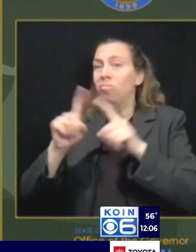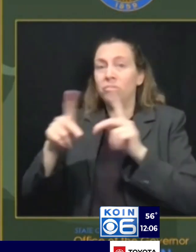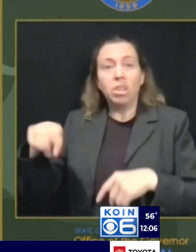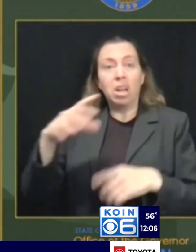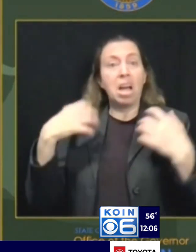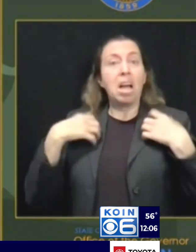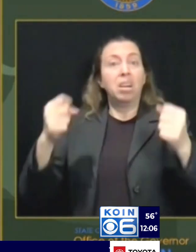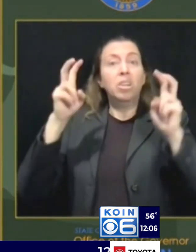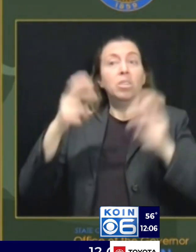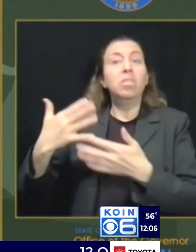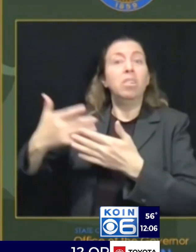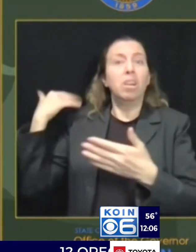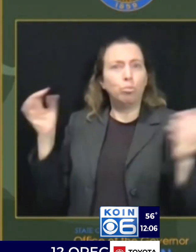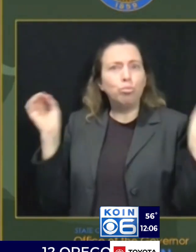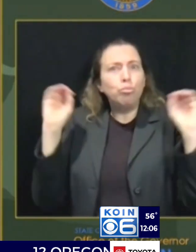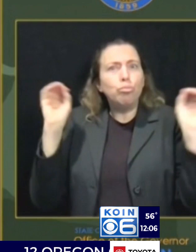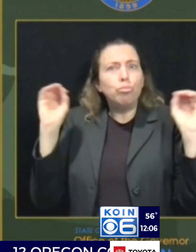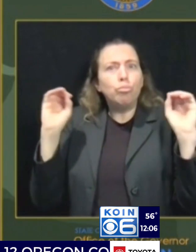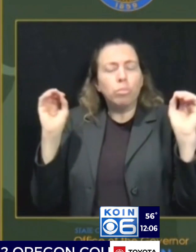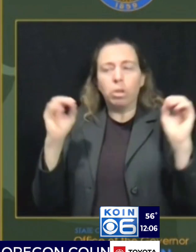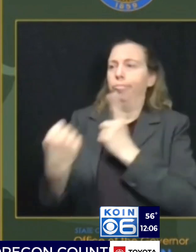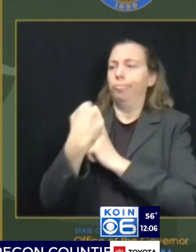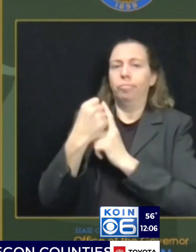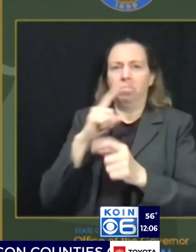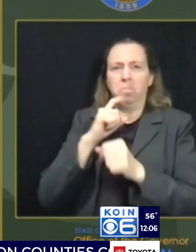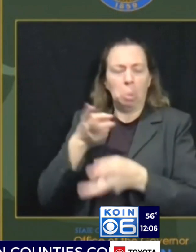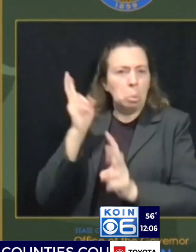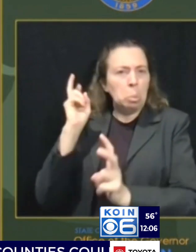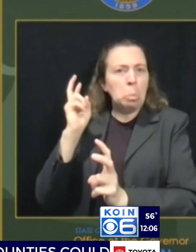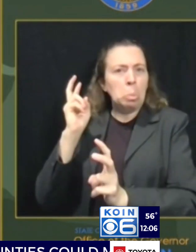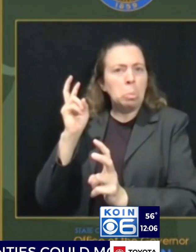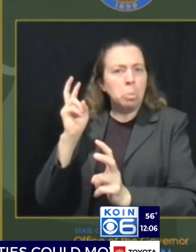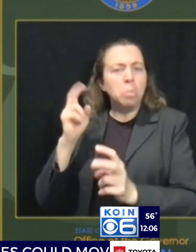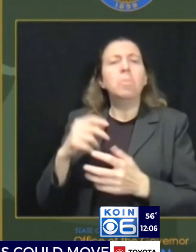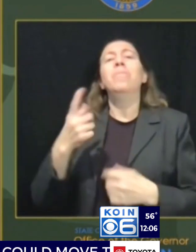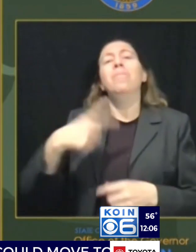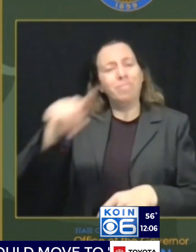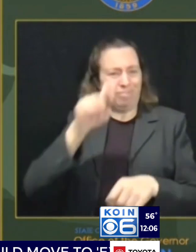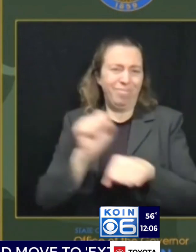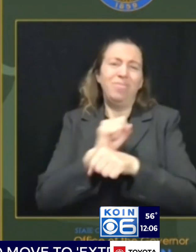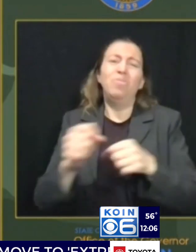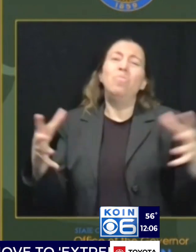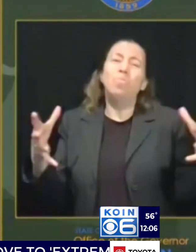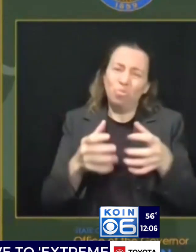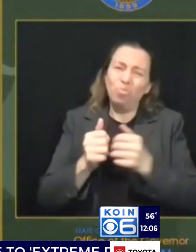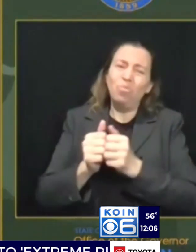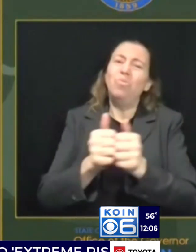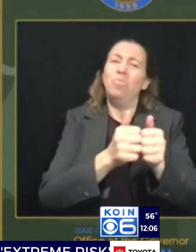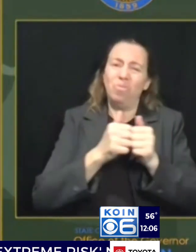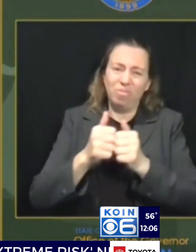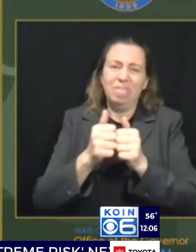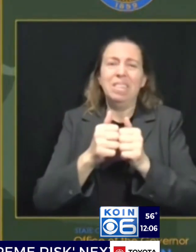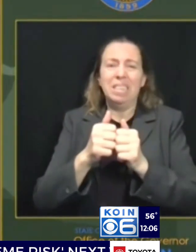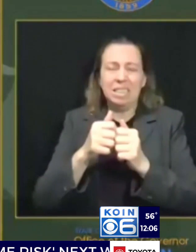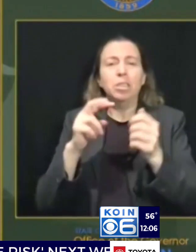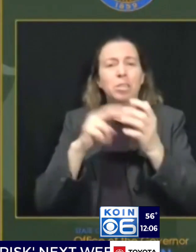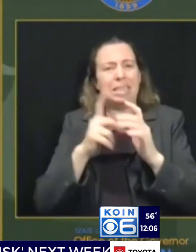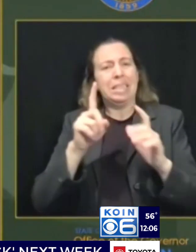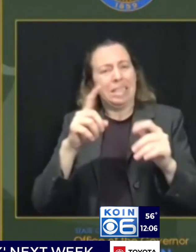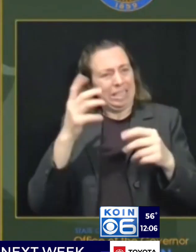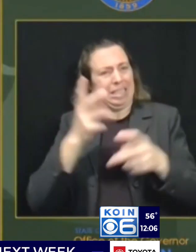all of us working together, that we can get to a place where we lift most restrictions and fully reopen our